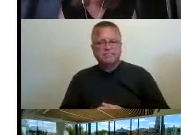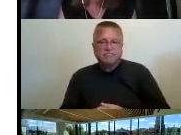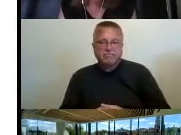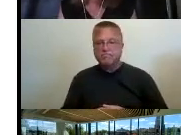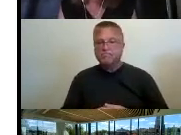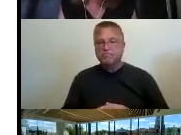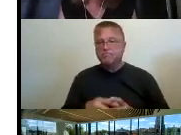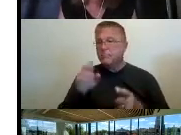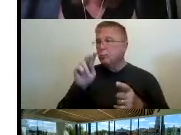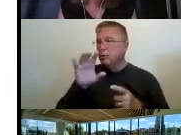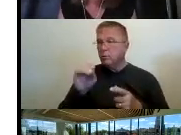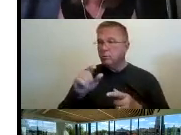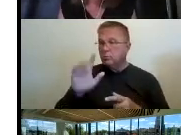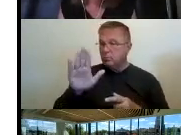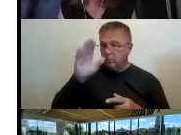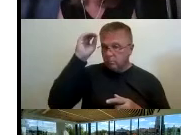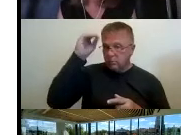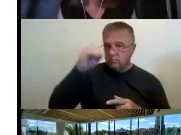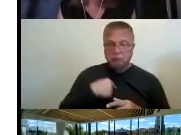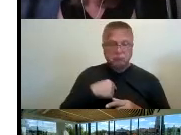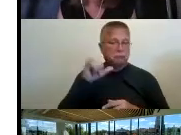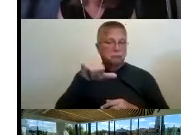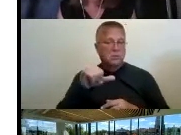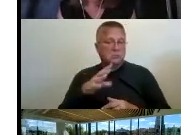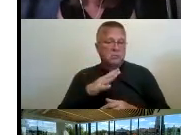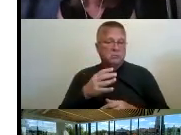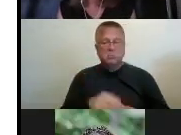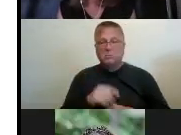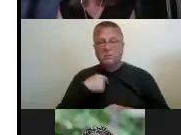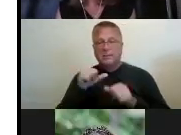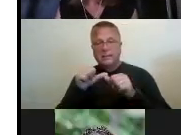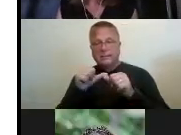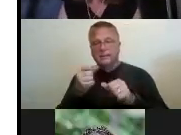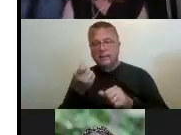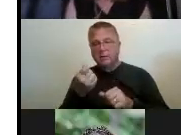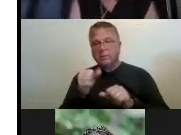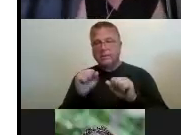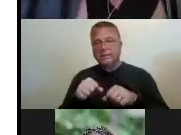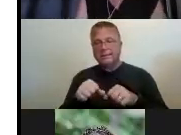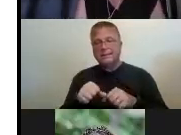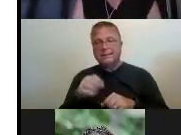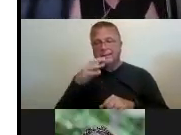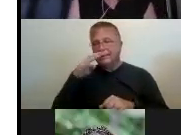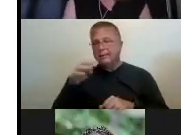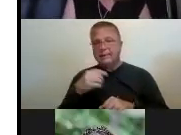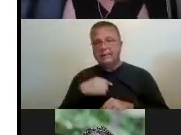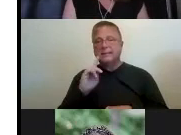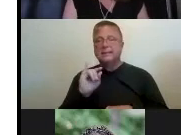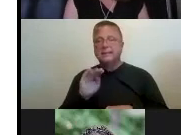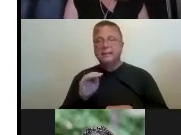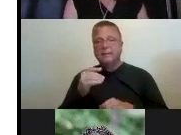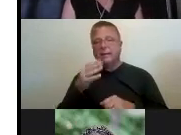Ricardo? Yeah, I'm good to stay. I can stay for a little bit. And I neglected, this is Kim, I neglected to